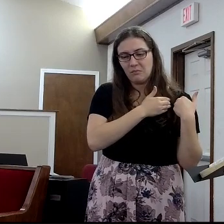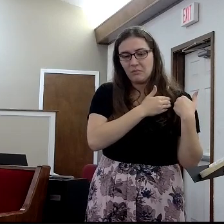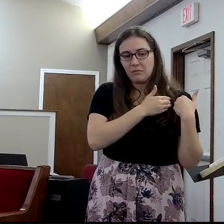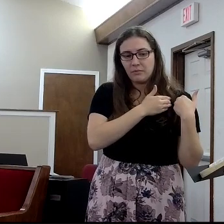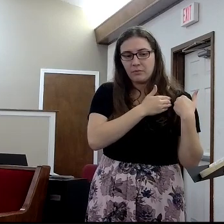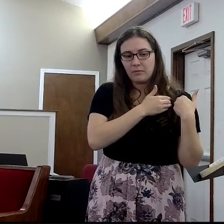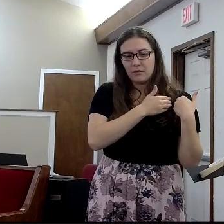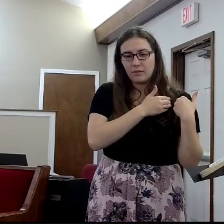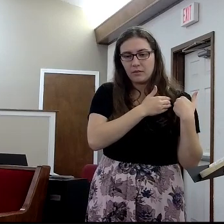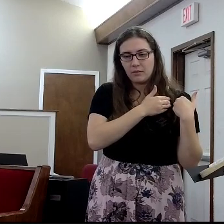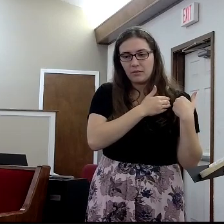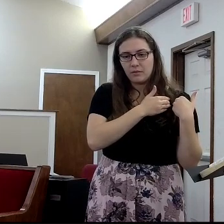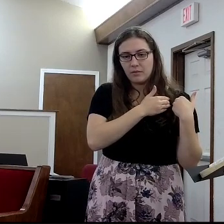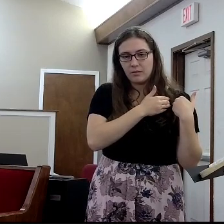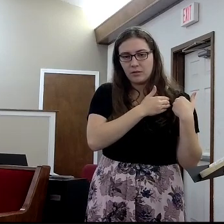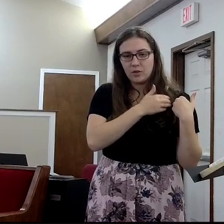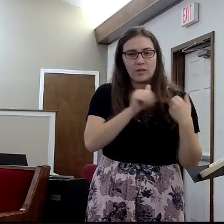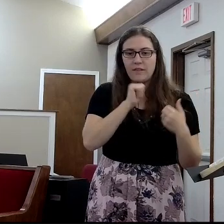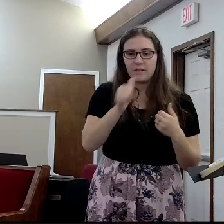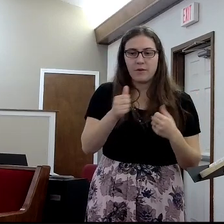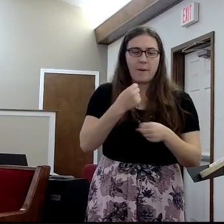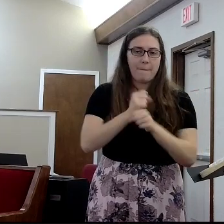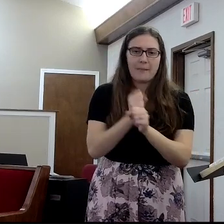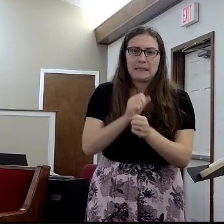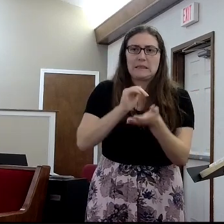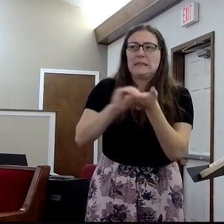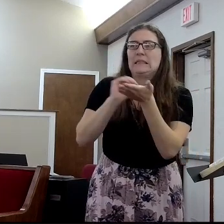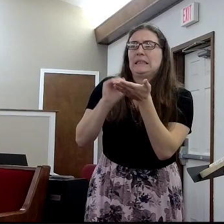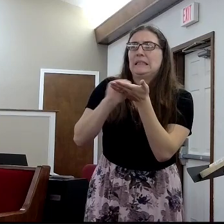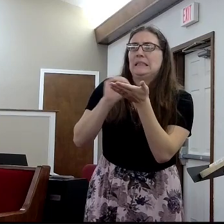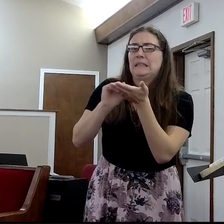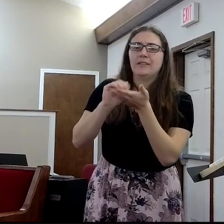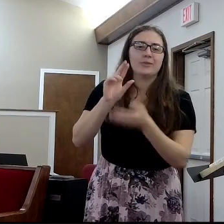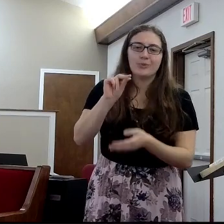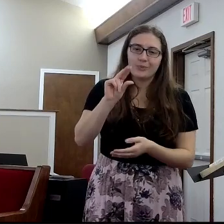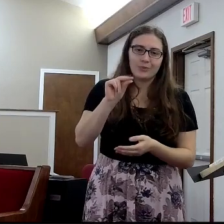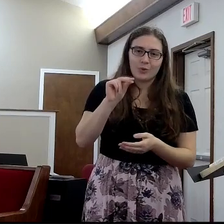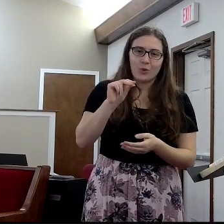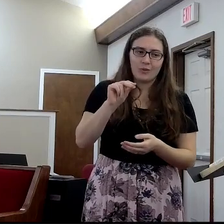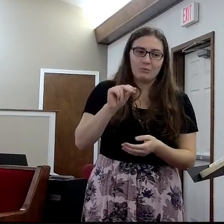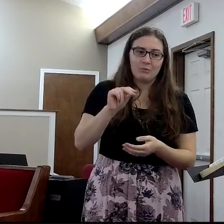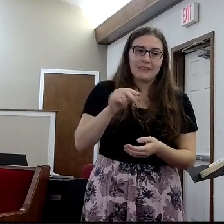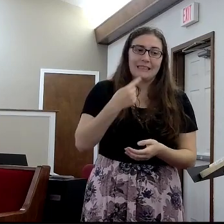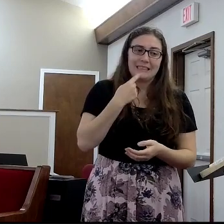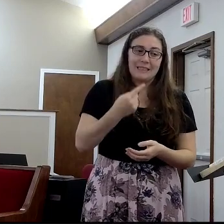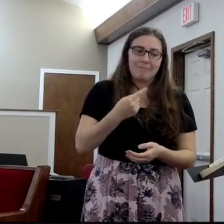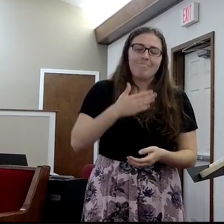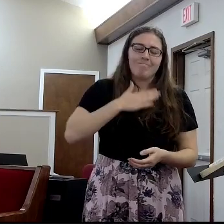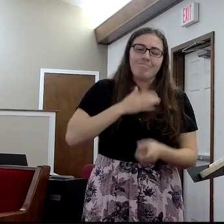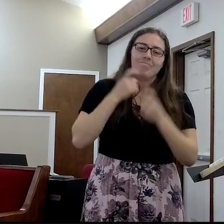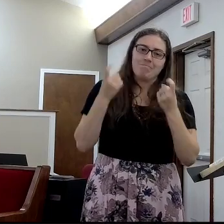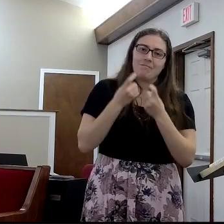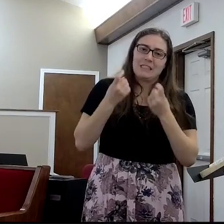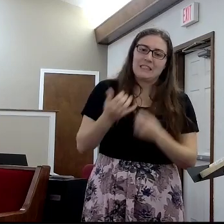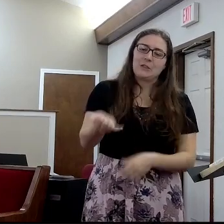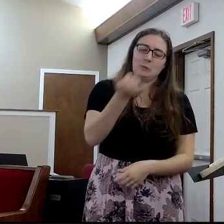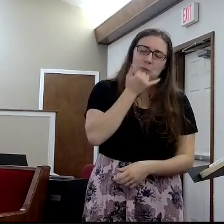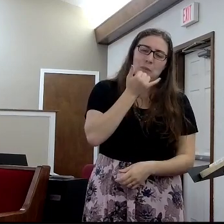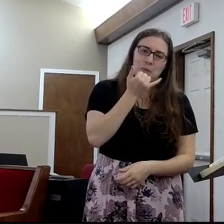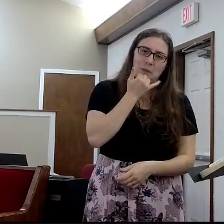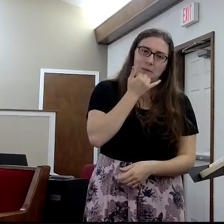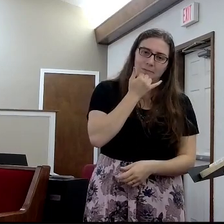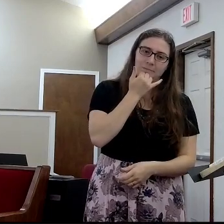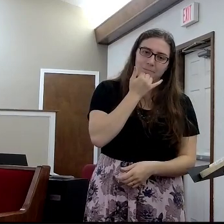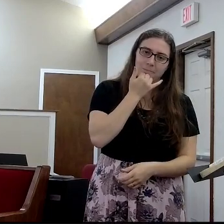repentance, they don't make excuses. They're literally turning their back on the sin that they have committed. If